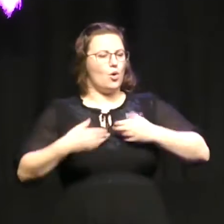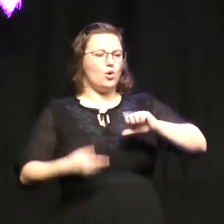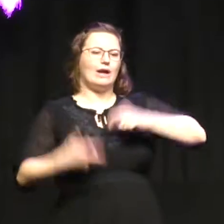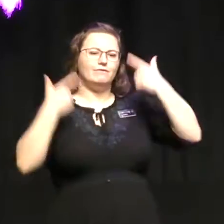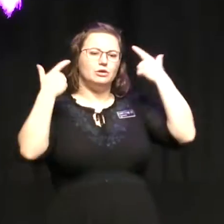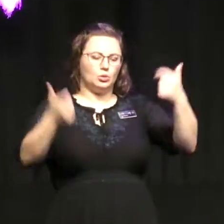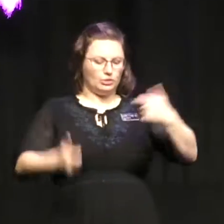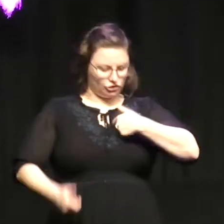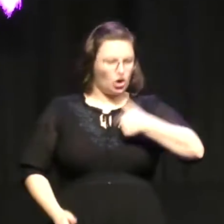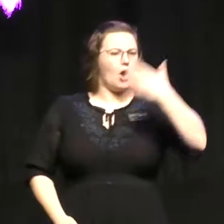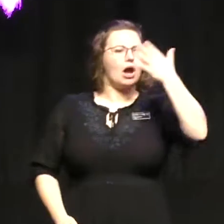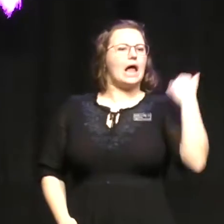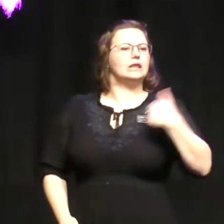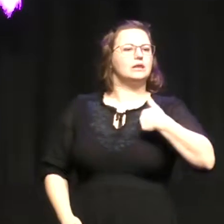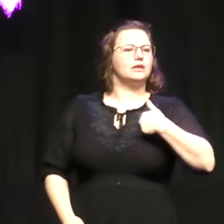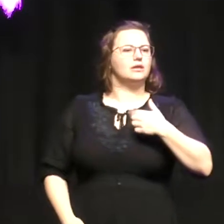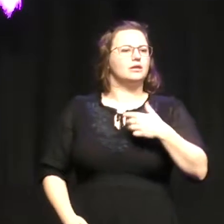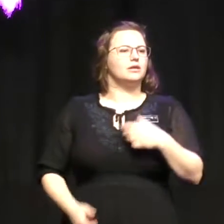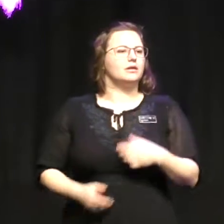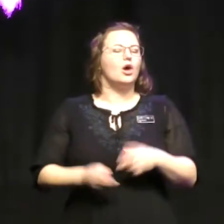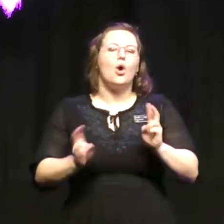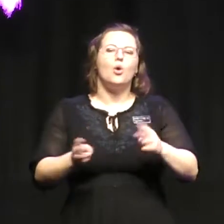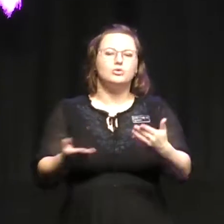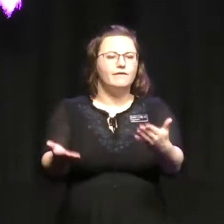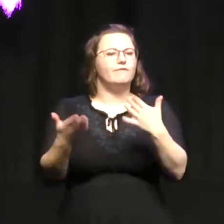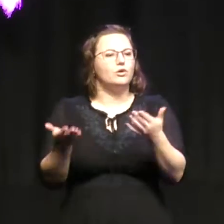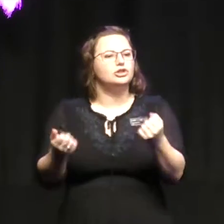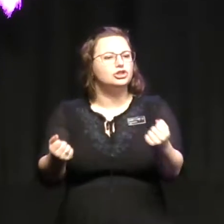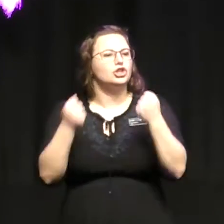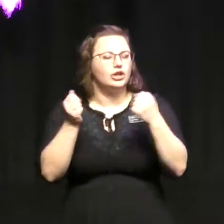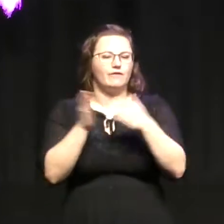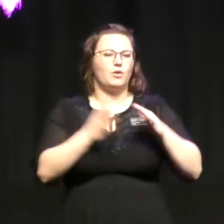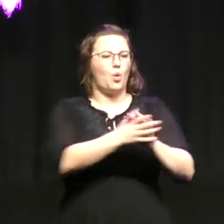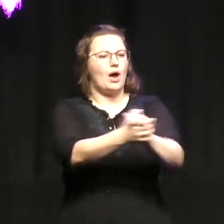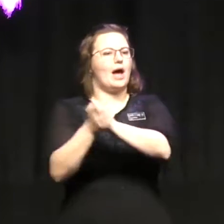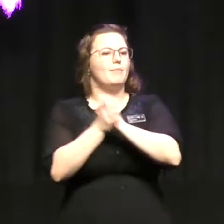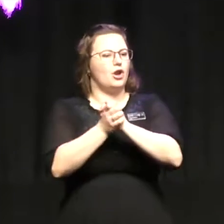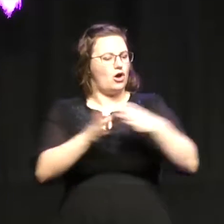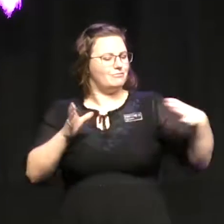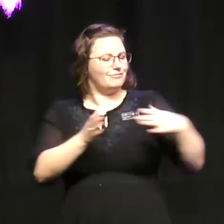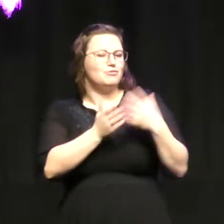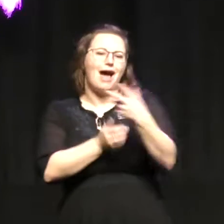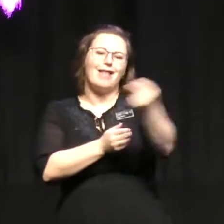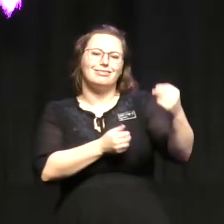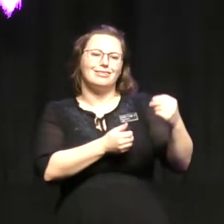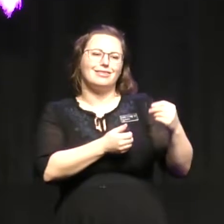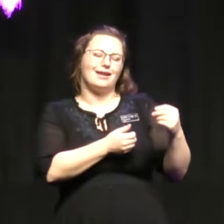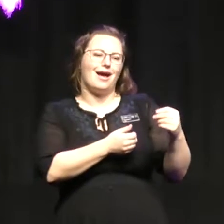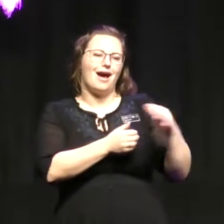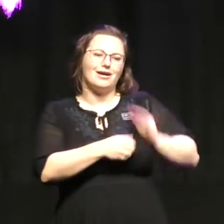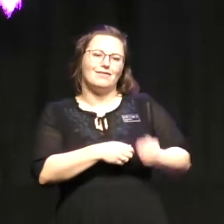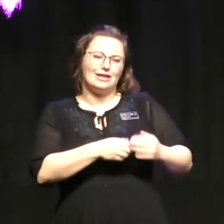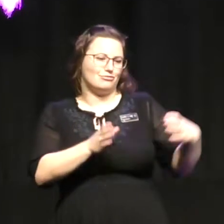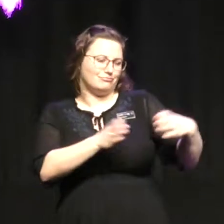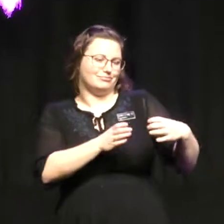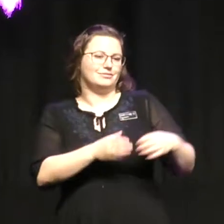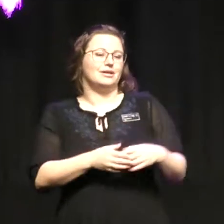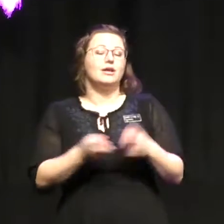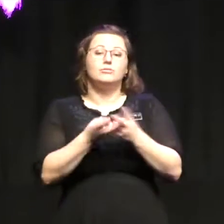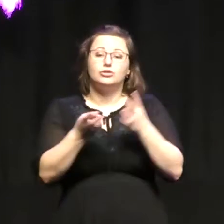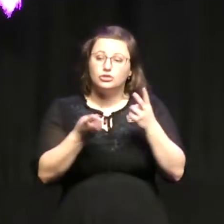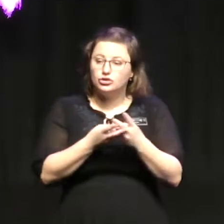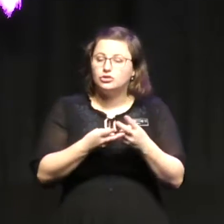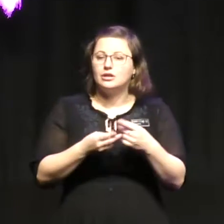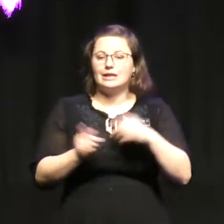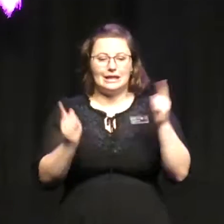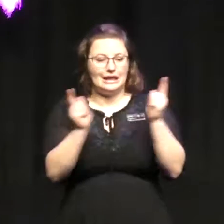own abilities. She also gains strength from the camaraderie of other women. So, coming together on